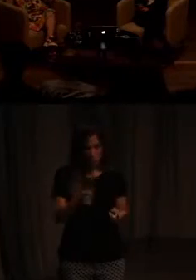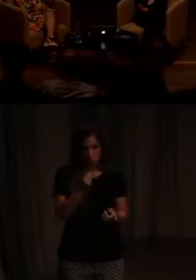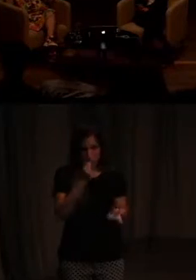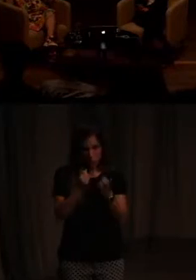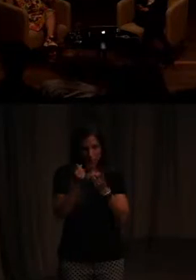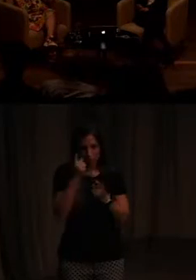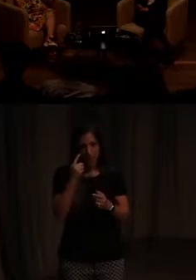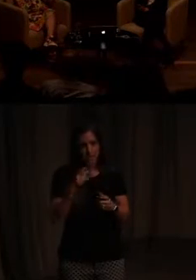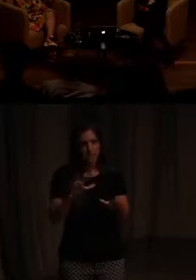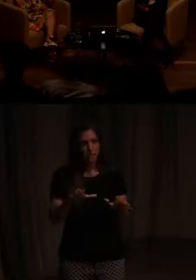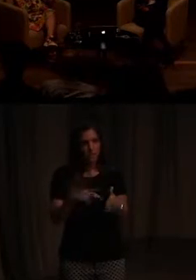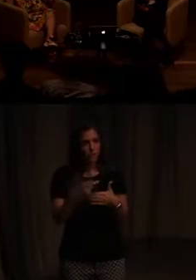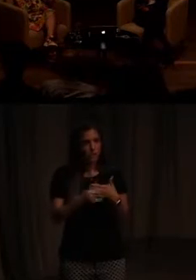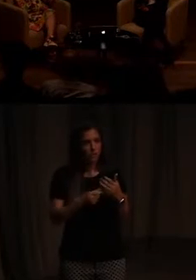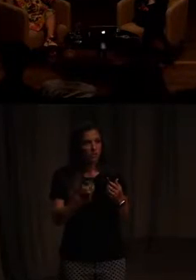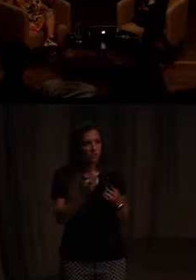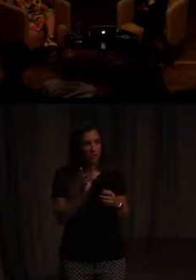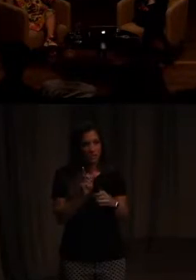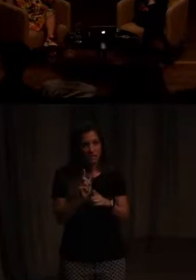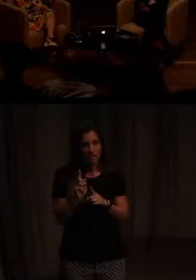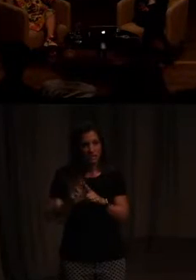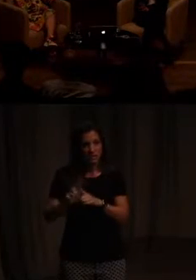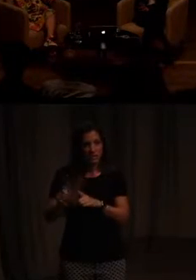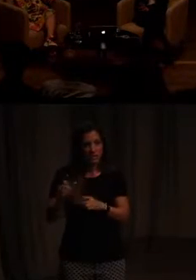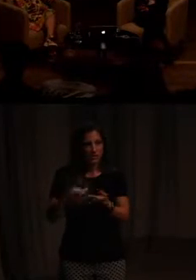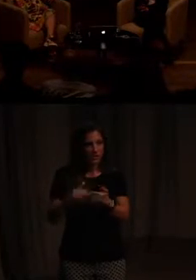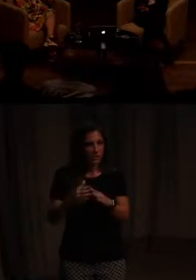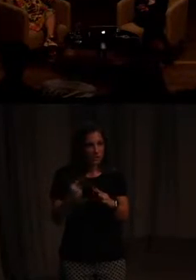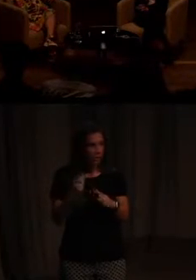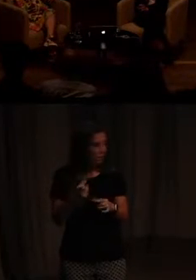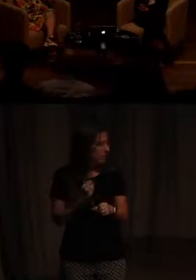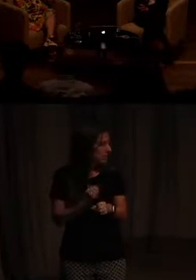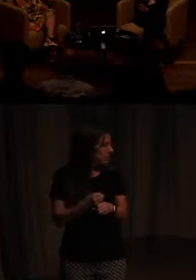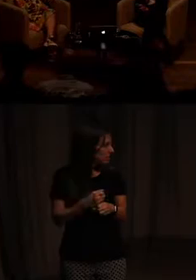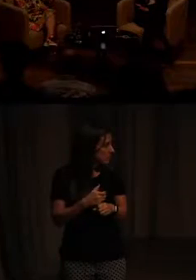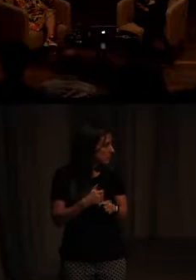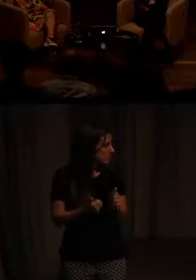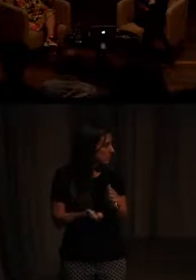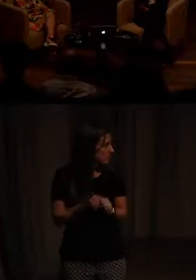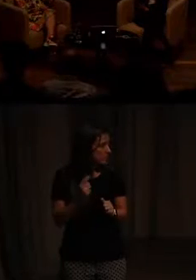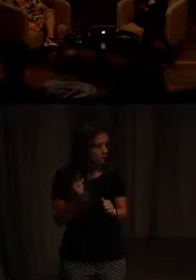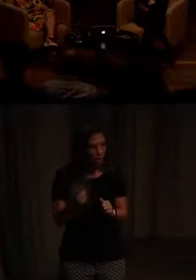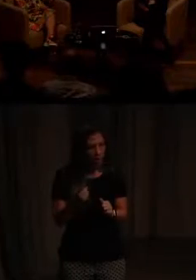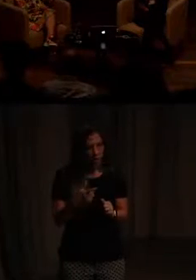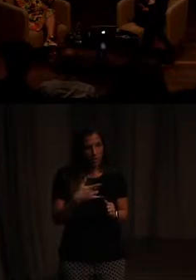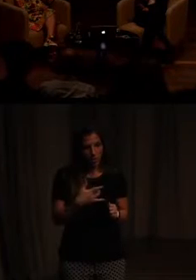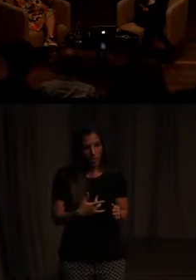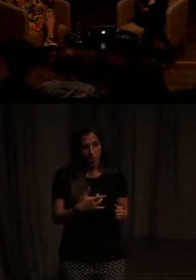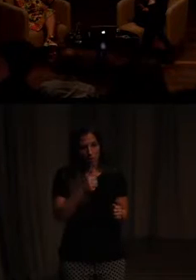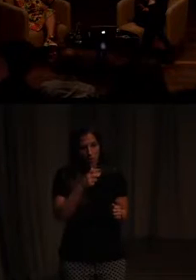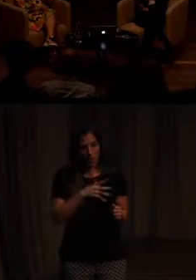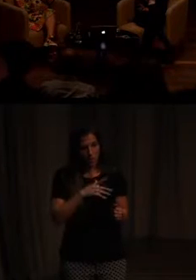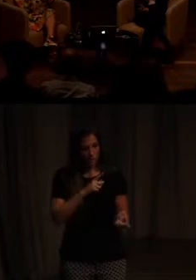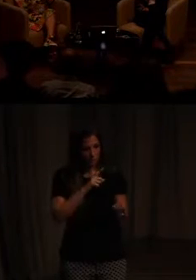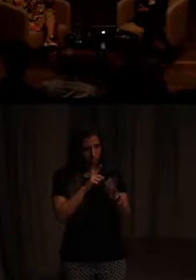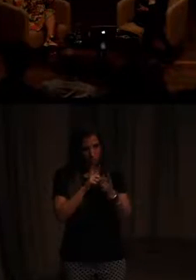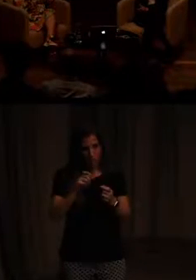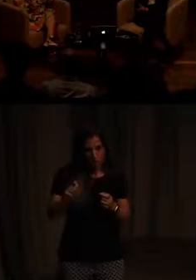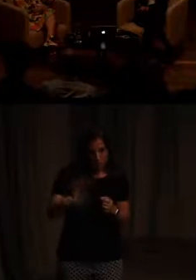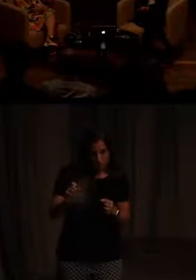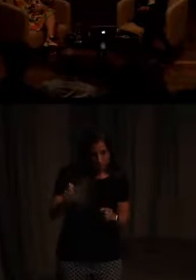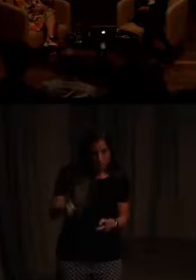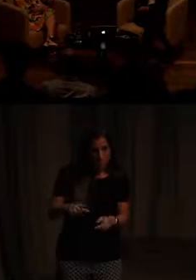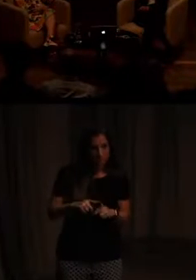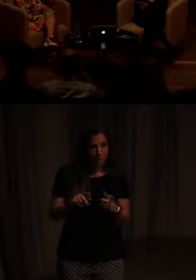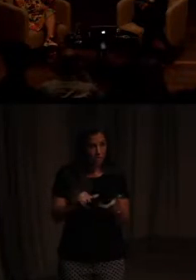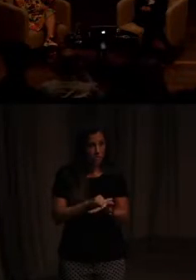this project, I've done it in several different cities over the course of 12 years, and mostly only women have ever stopped to ask me if I'm okay. In